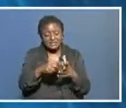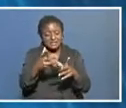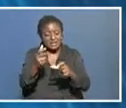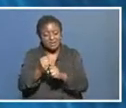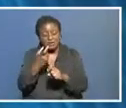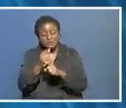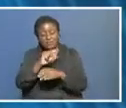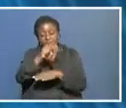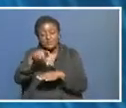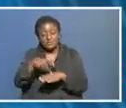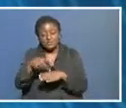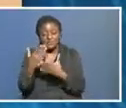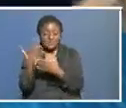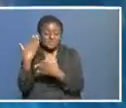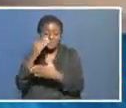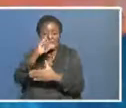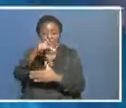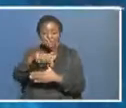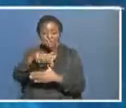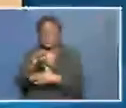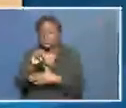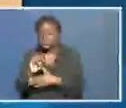June.